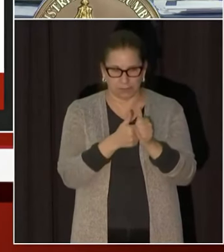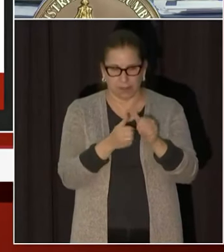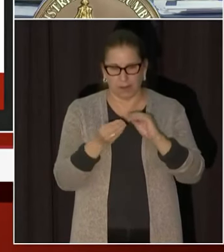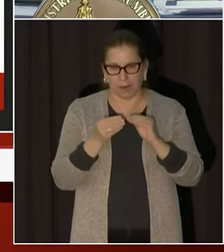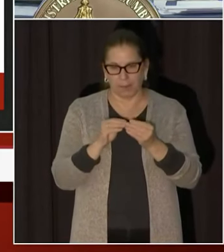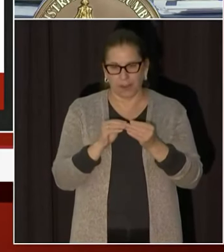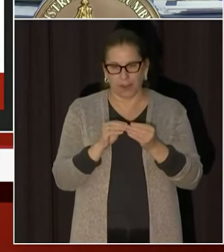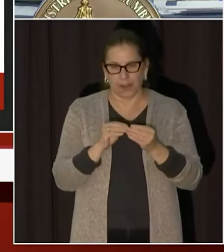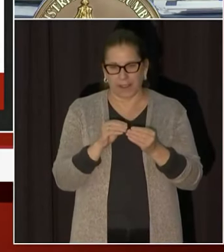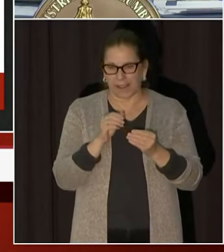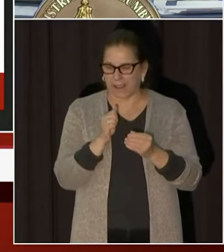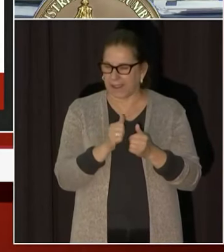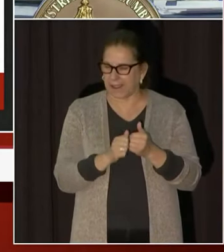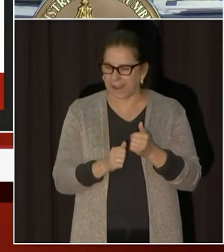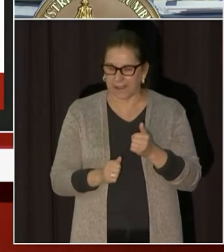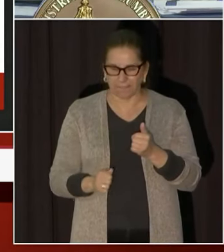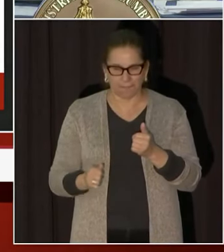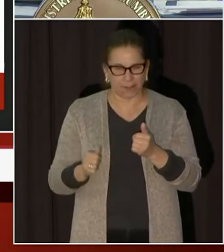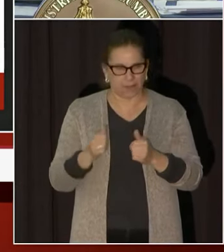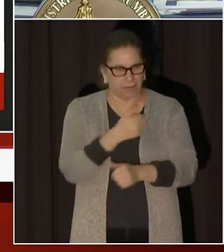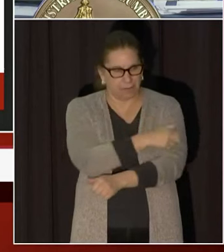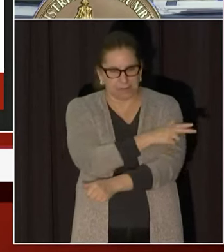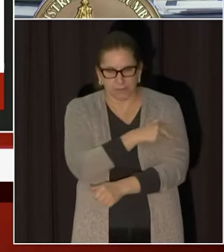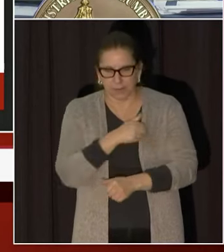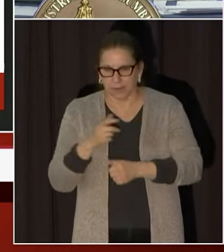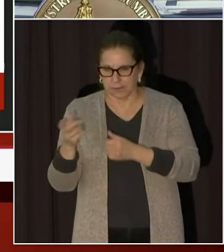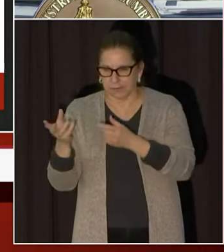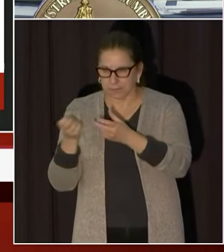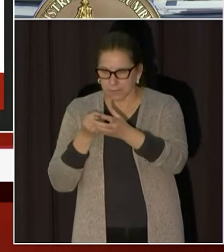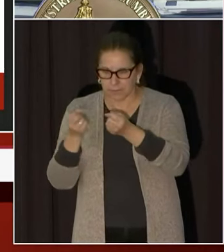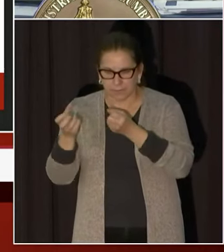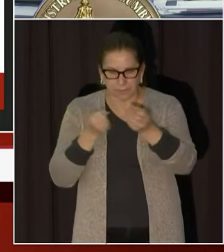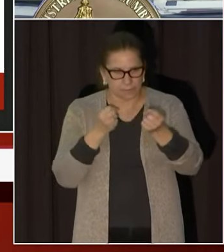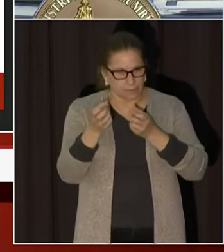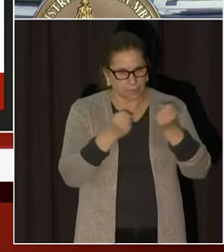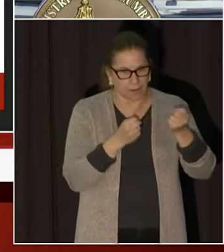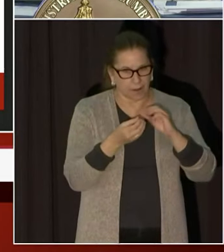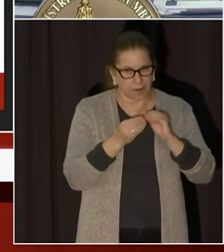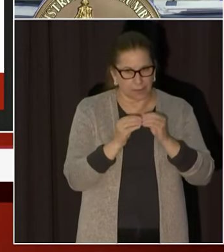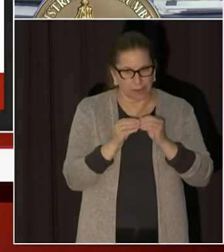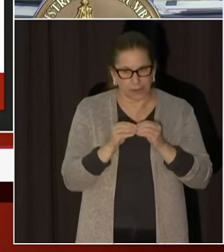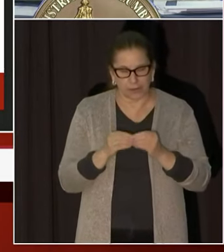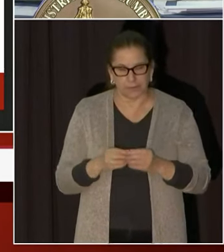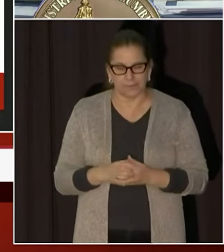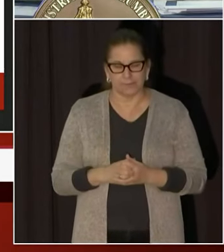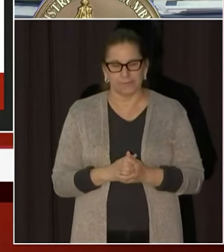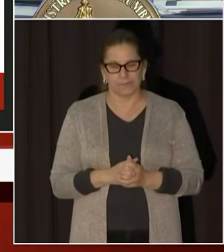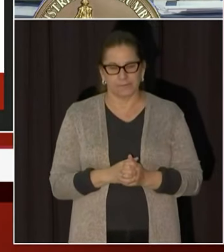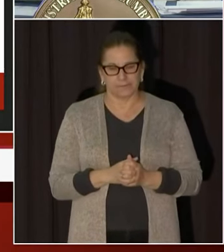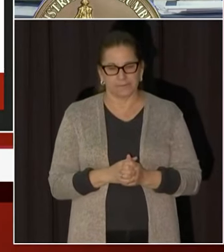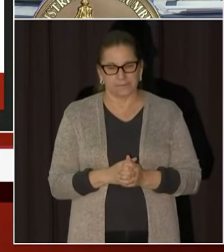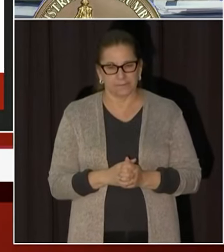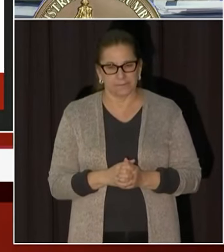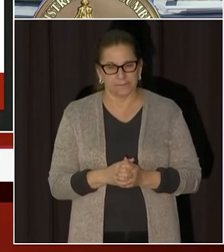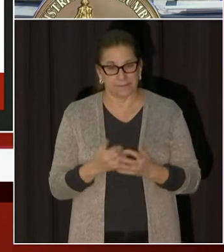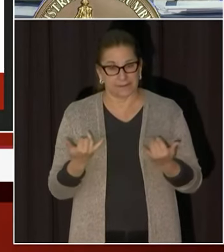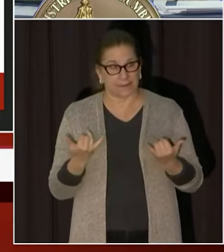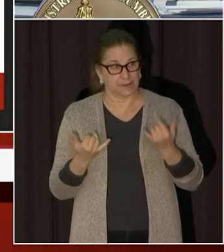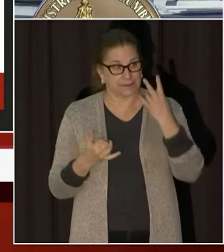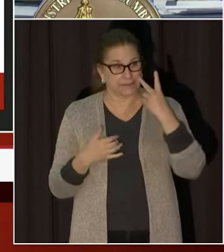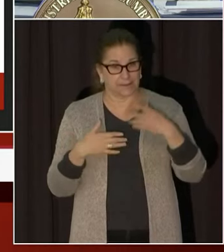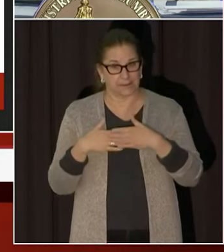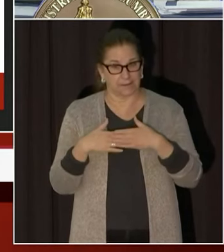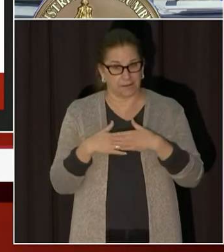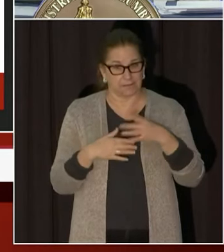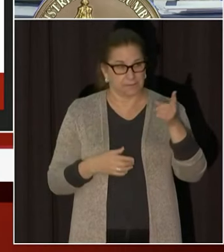our hospitals and closely monitor hospital usage. And here you can see our latest numbers